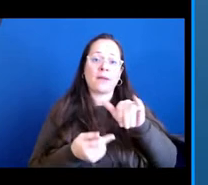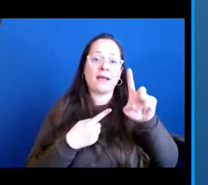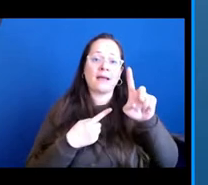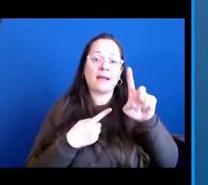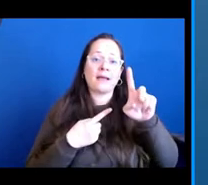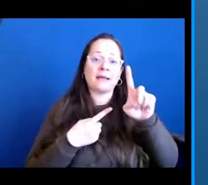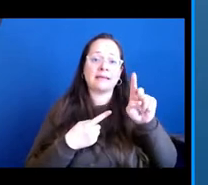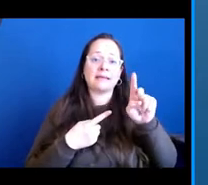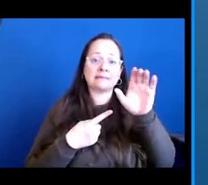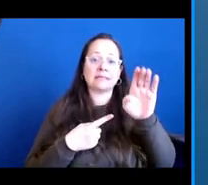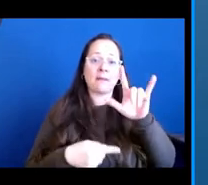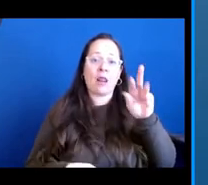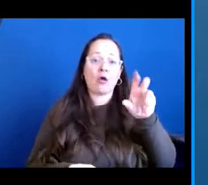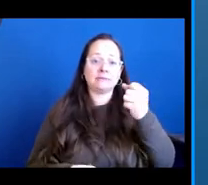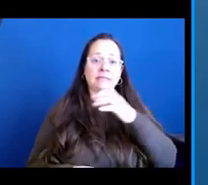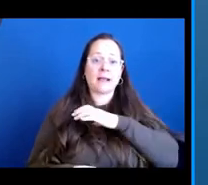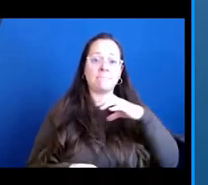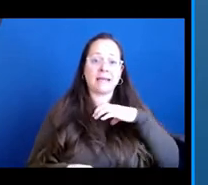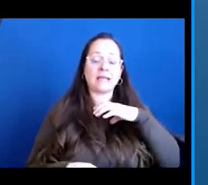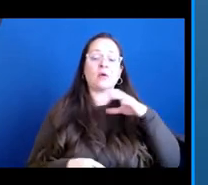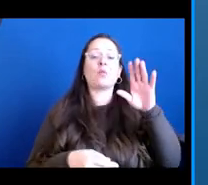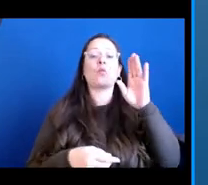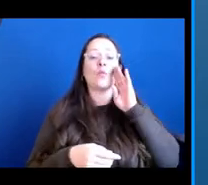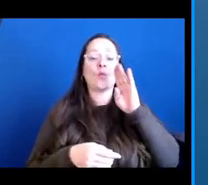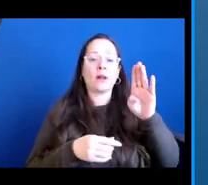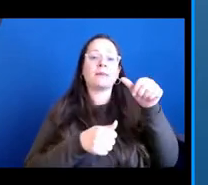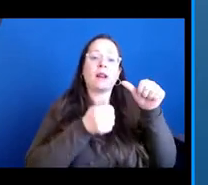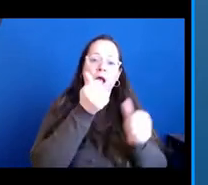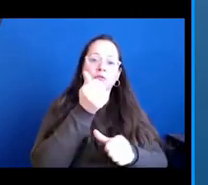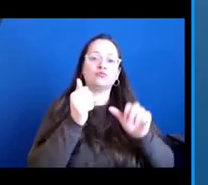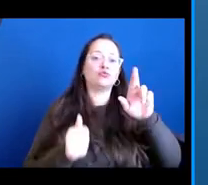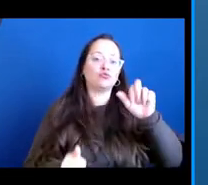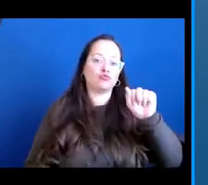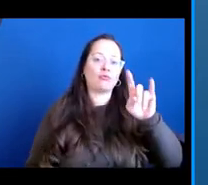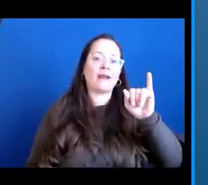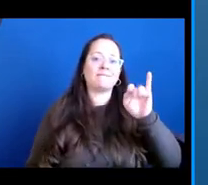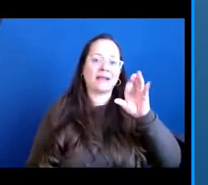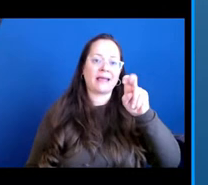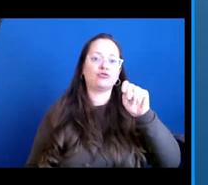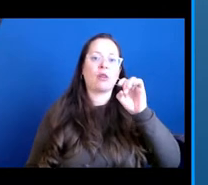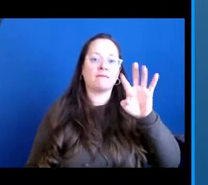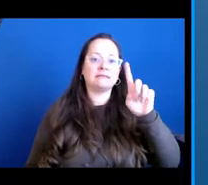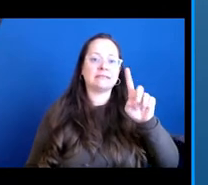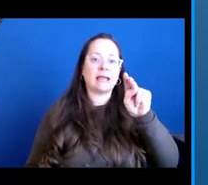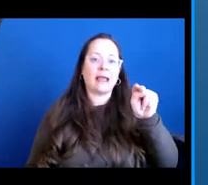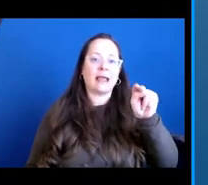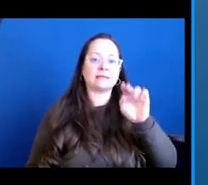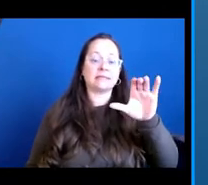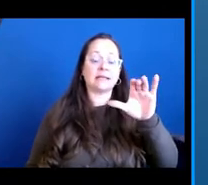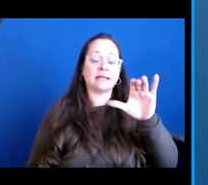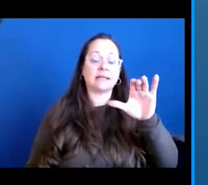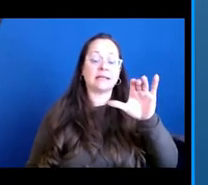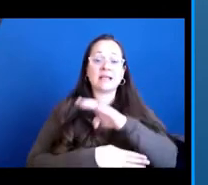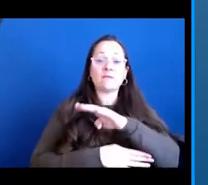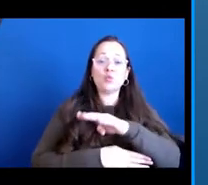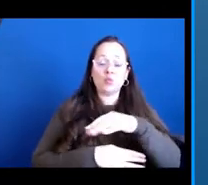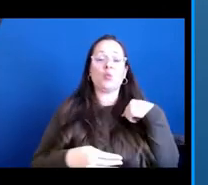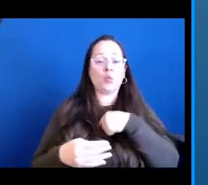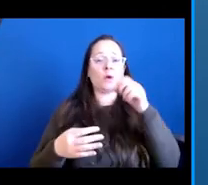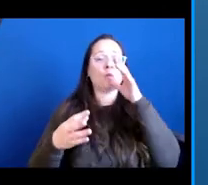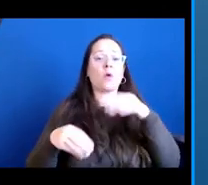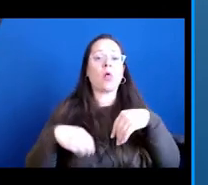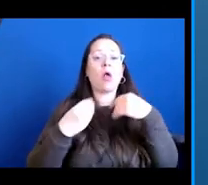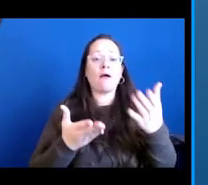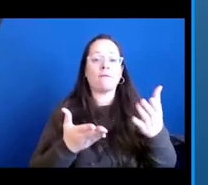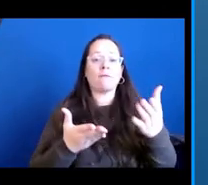bylaws committee are subject to the ratification by the DNC this afternoon we will offer a chair's motion of the states